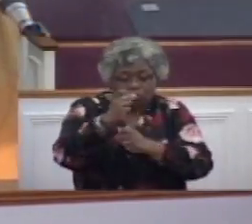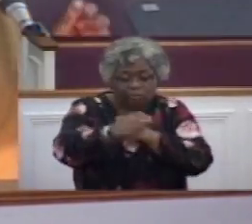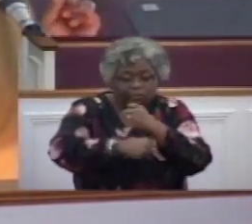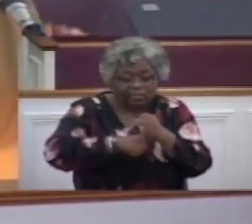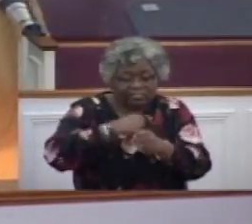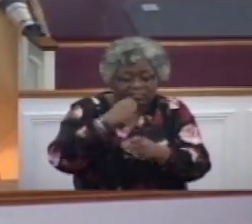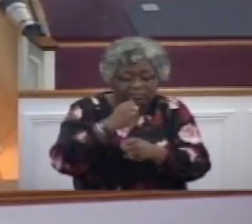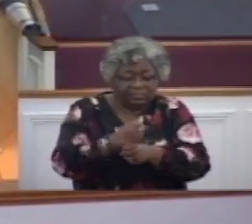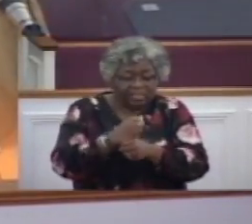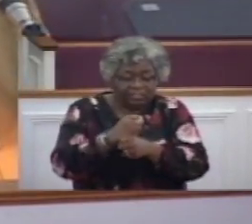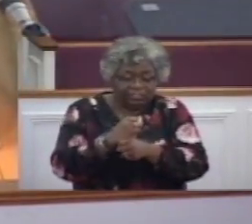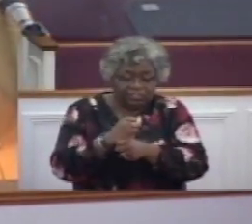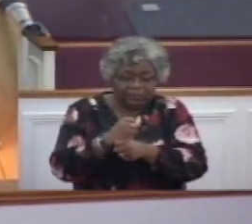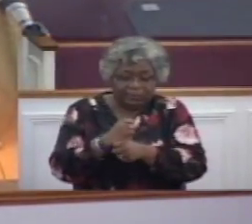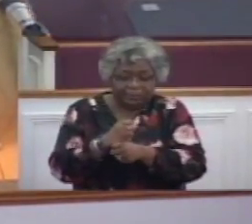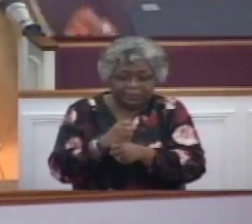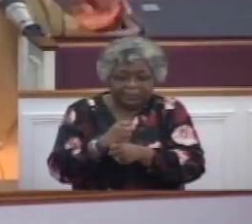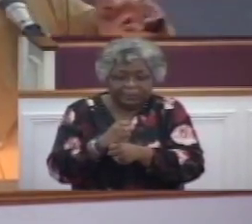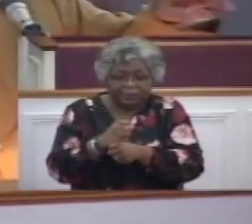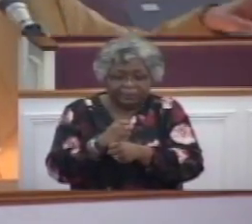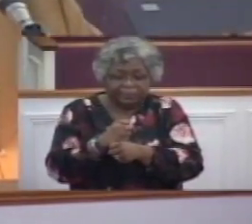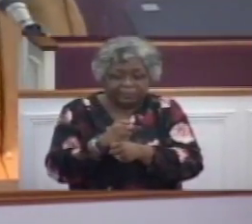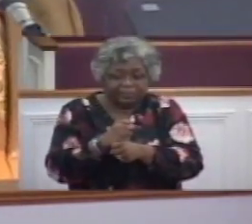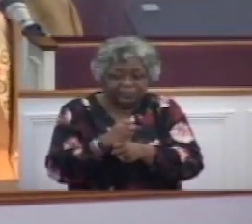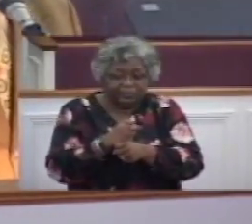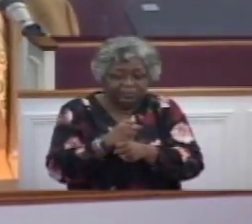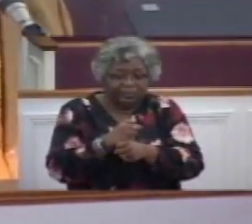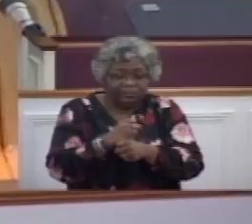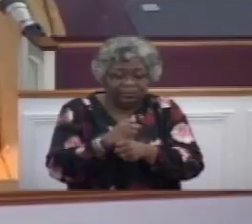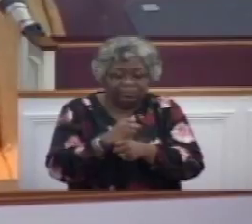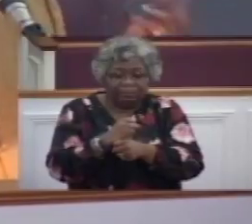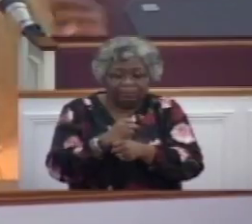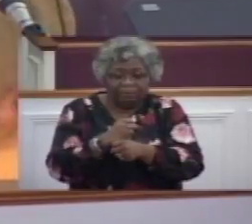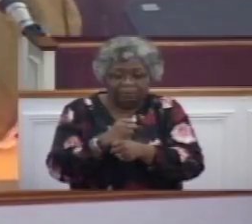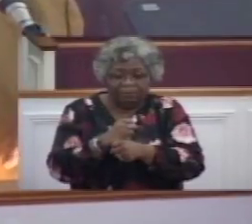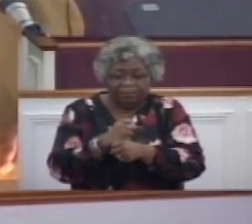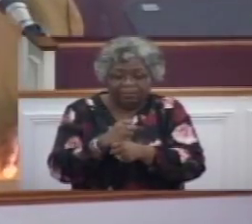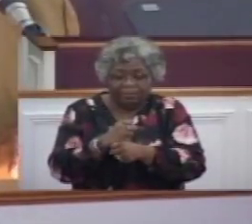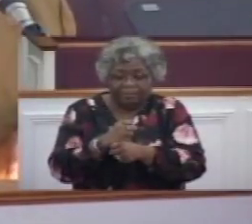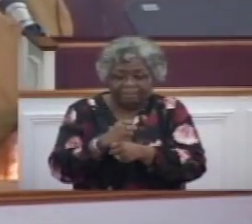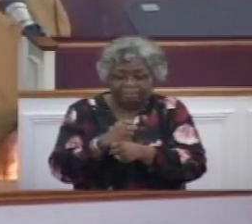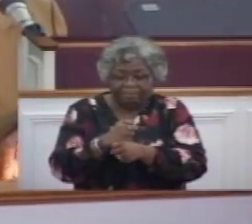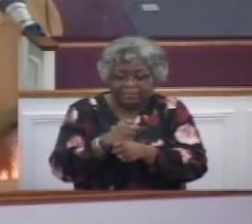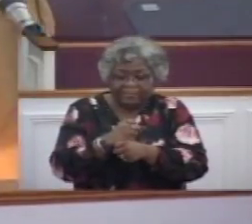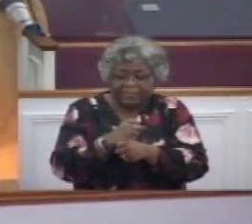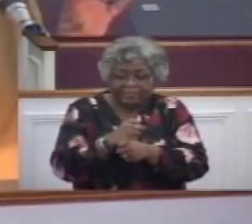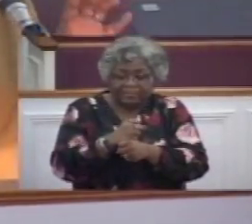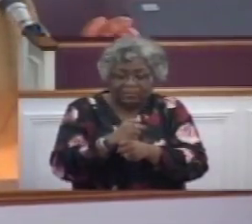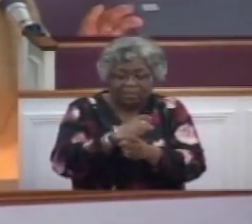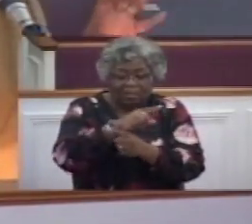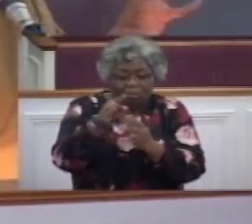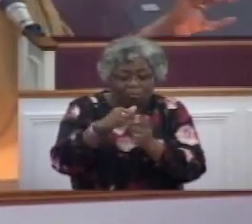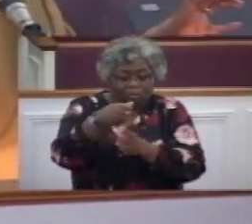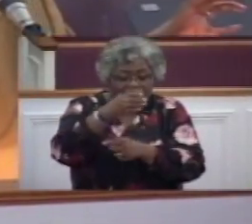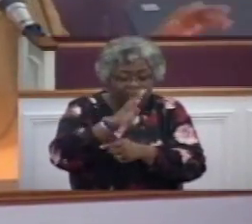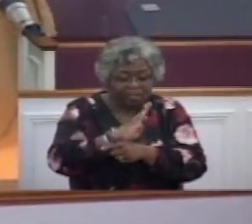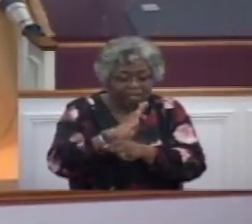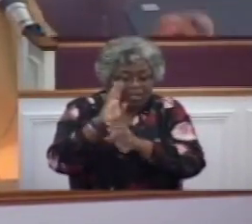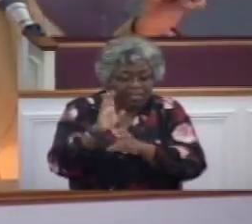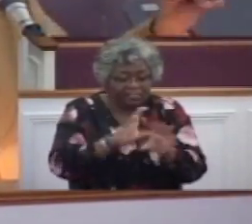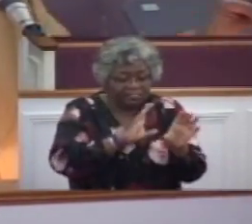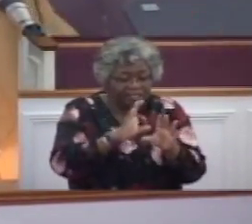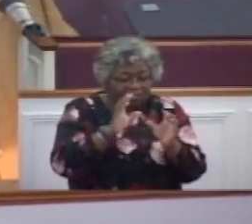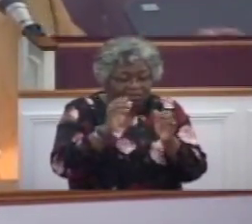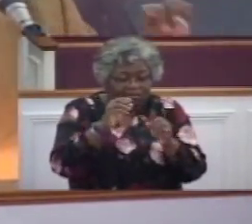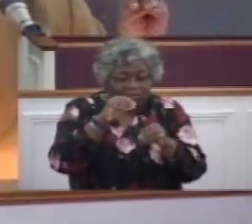A dispensation, church, is a period of time or a number of years when God deals